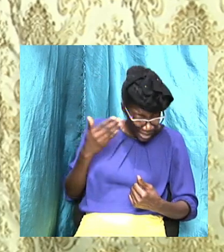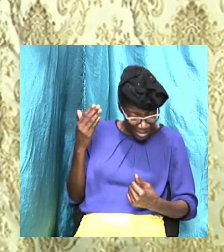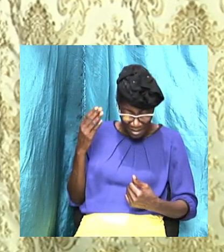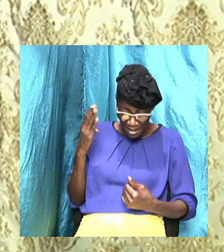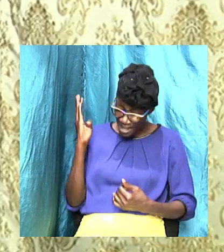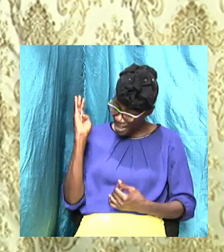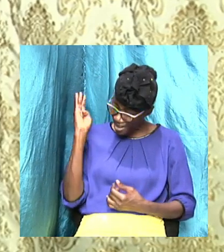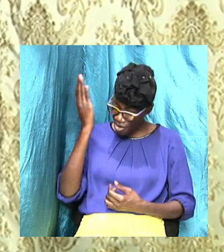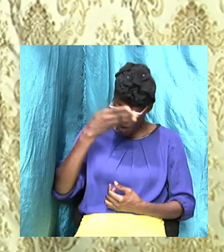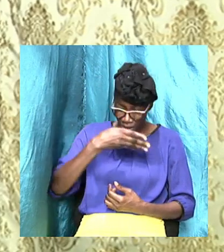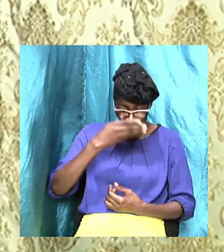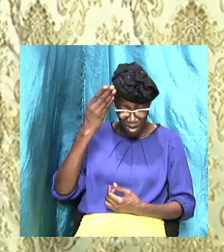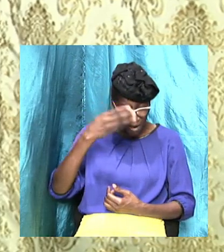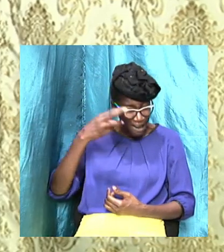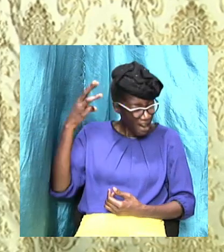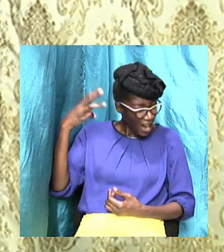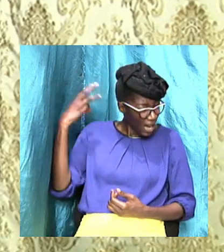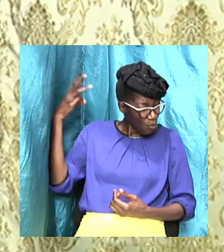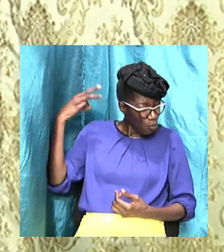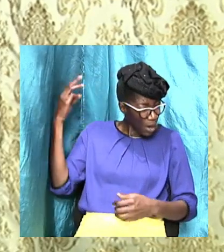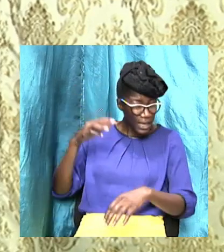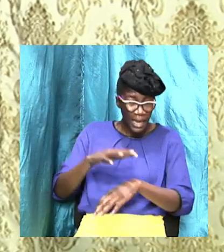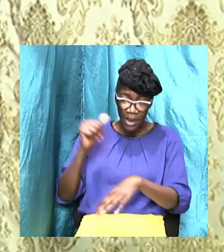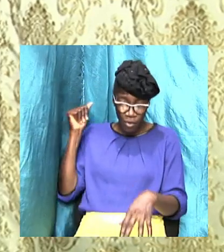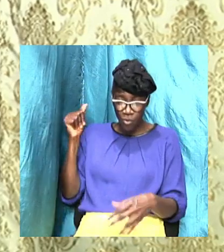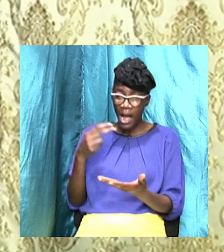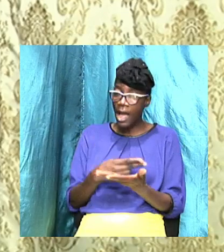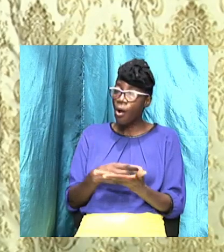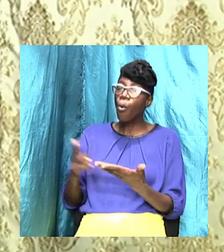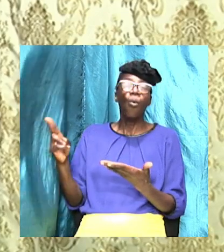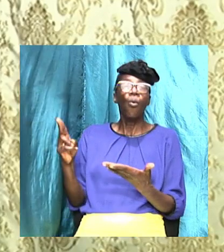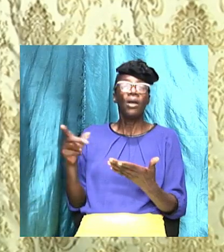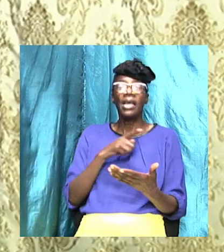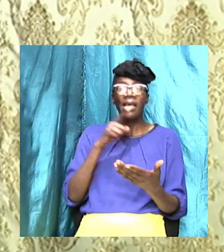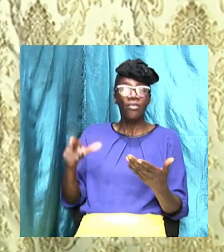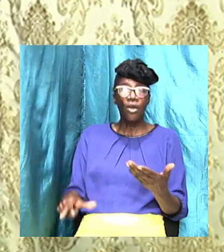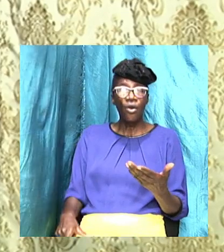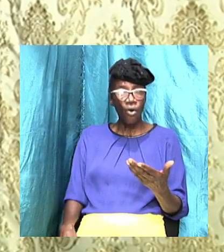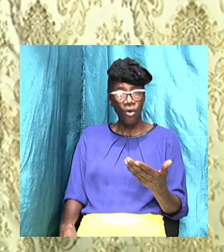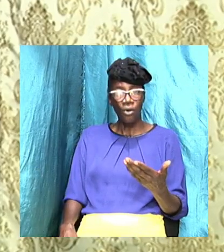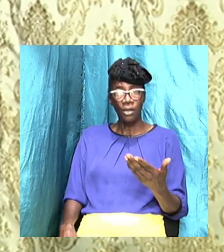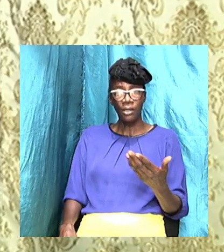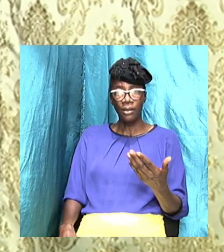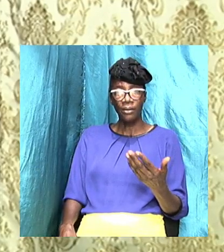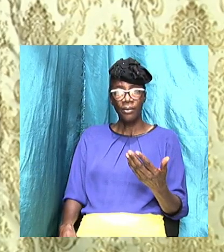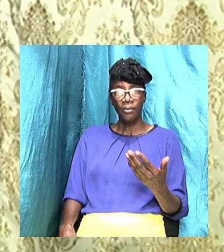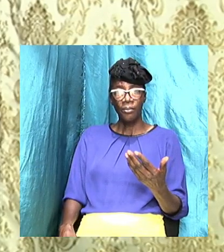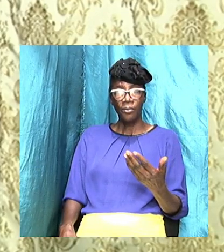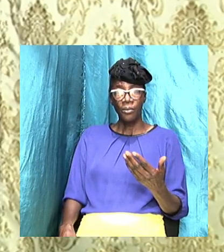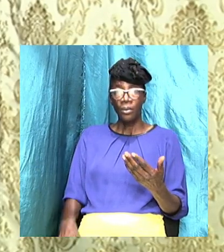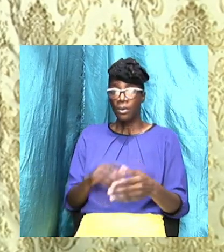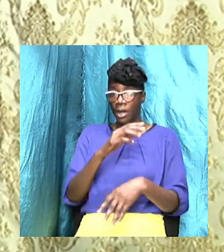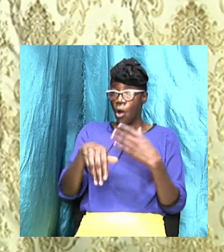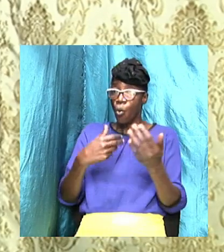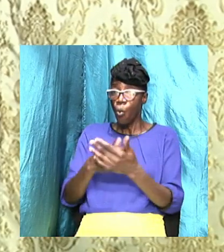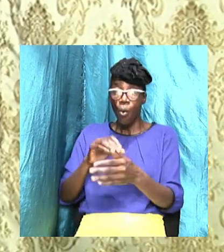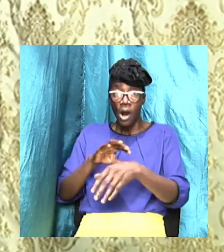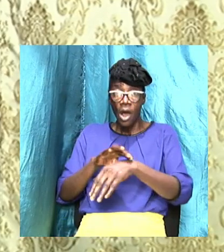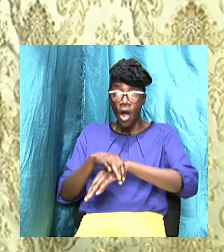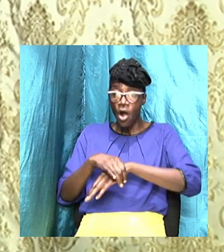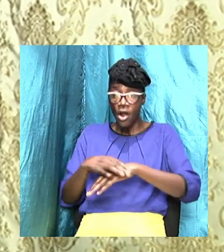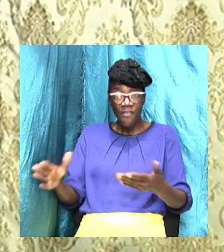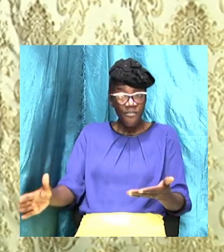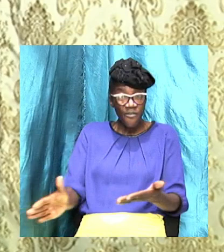and wonderment as they cry, holy, holy is the Lord of hosts. The whole earth is full of his